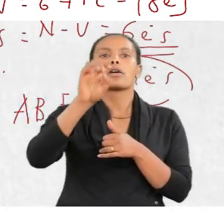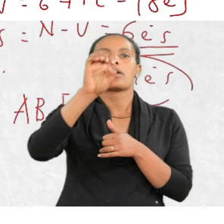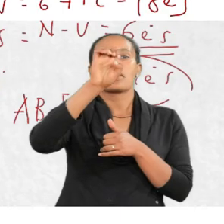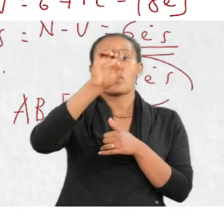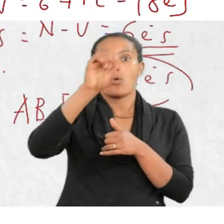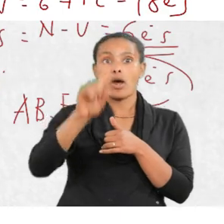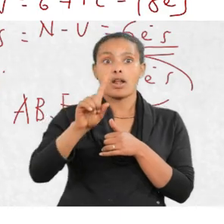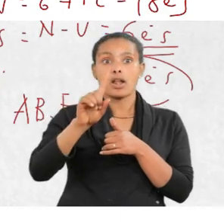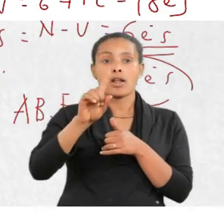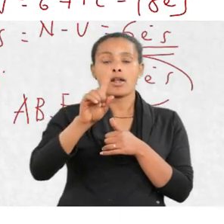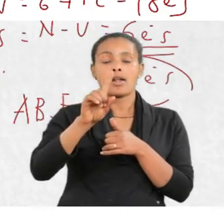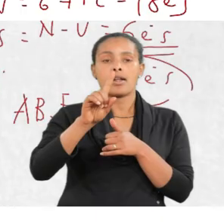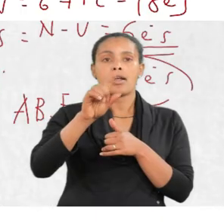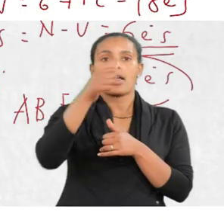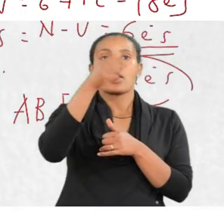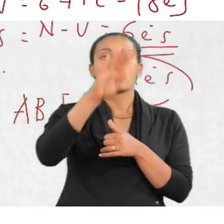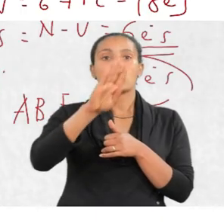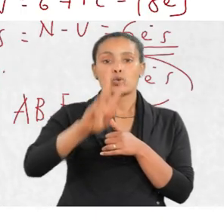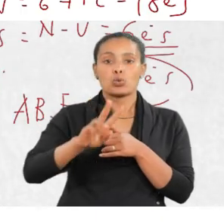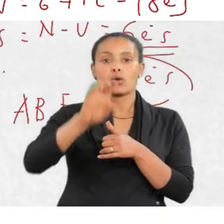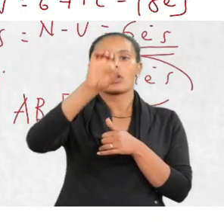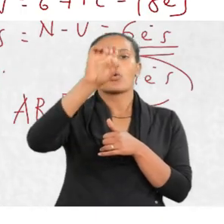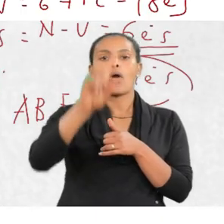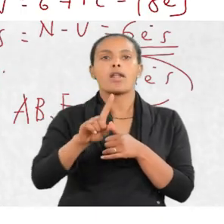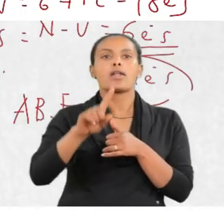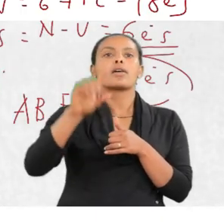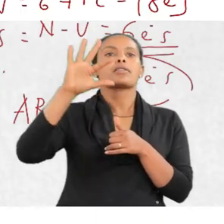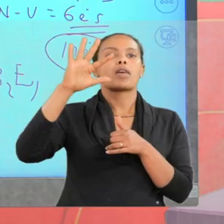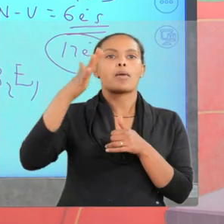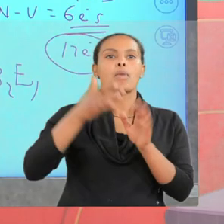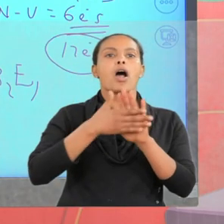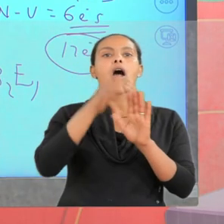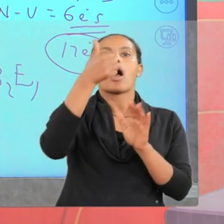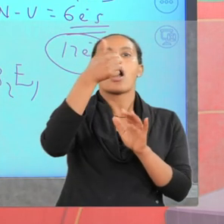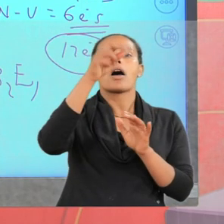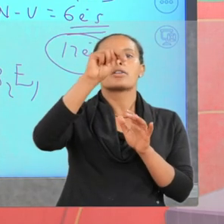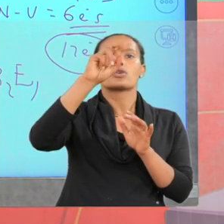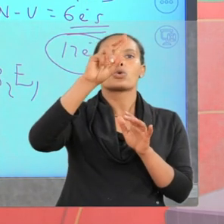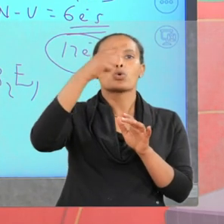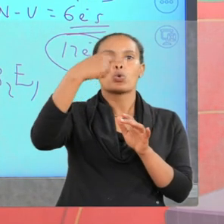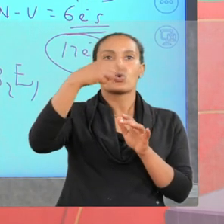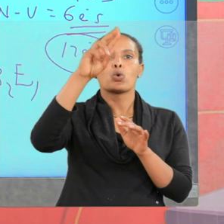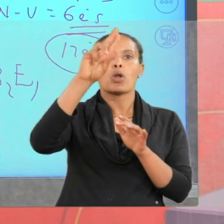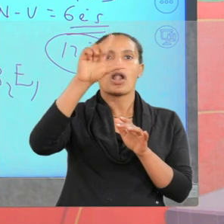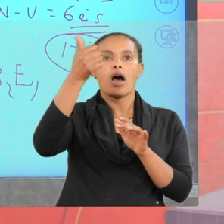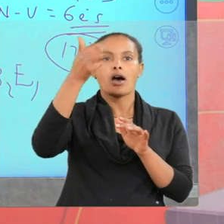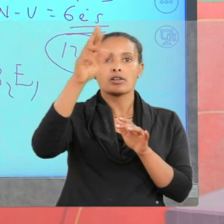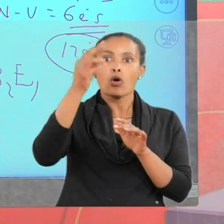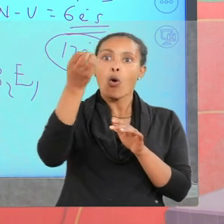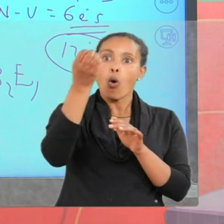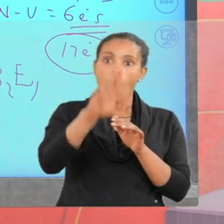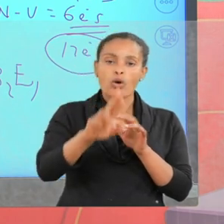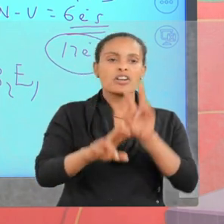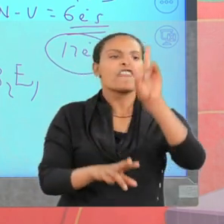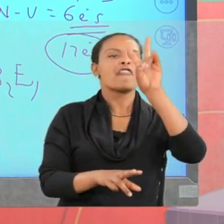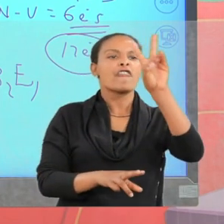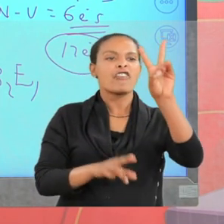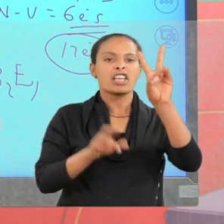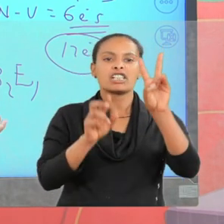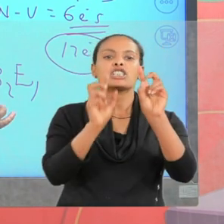AB2, E1 is angular, bent or